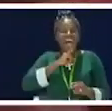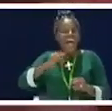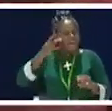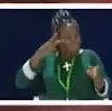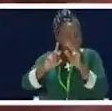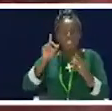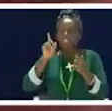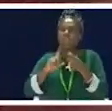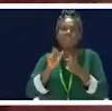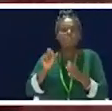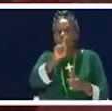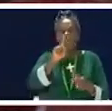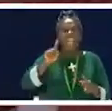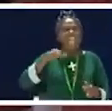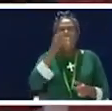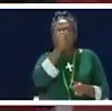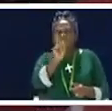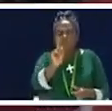everyone, anywhere